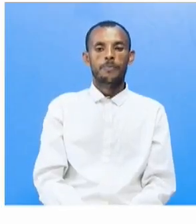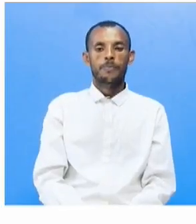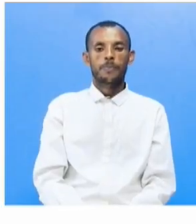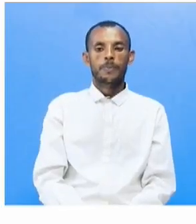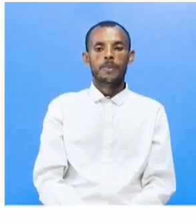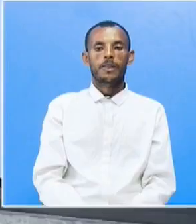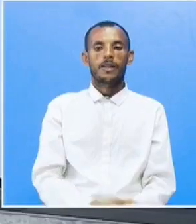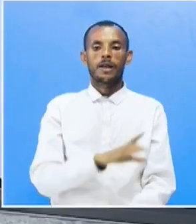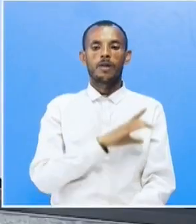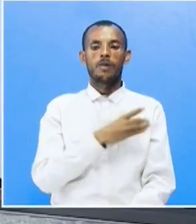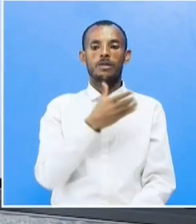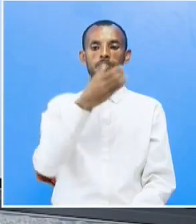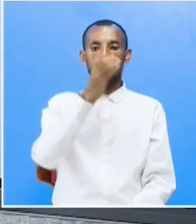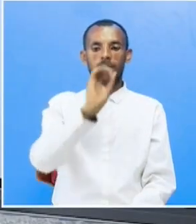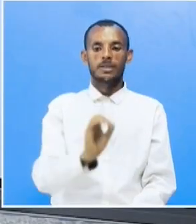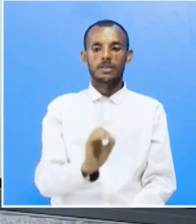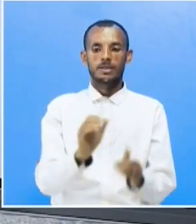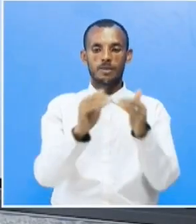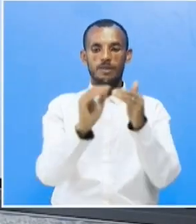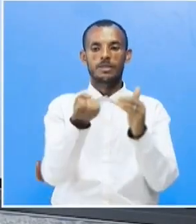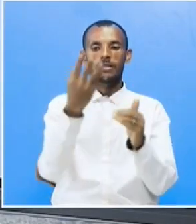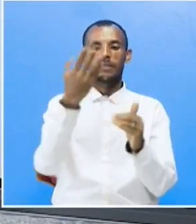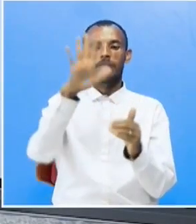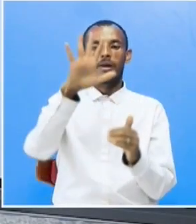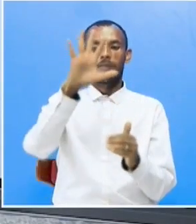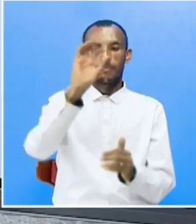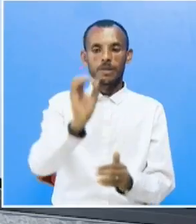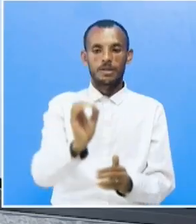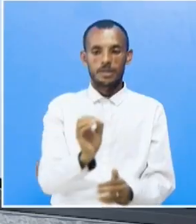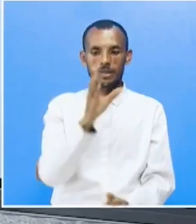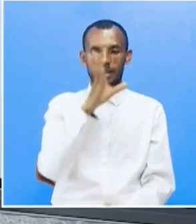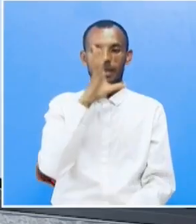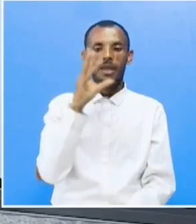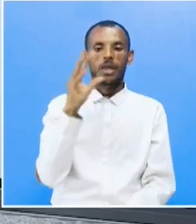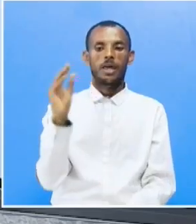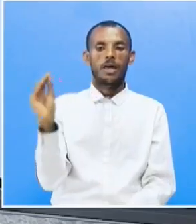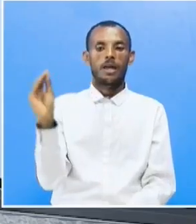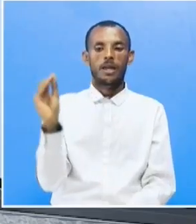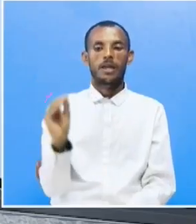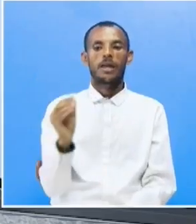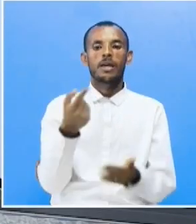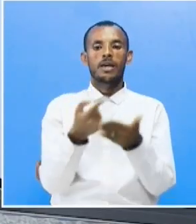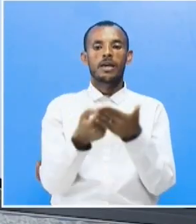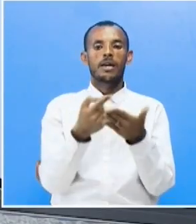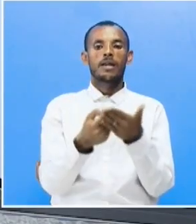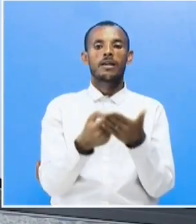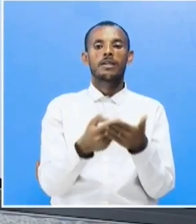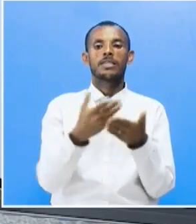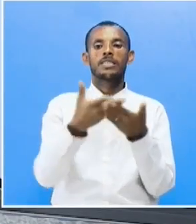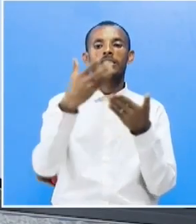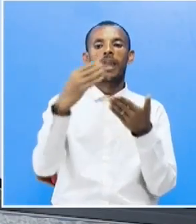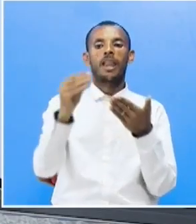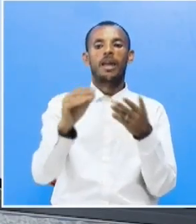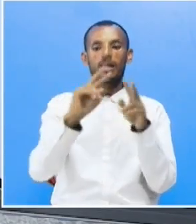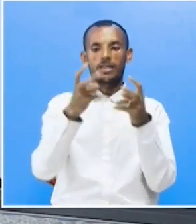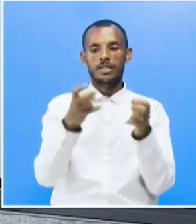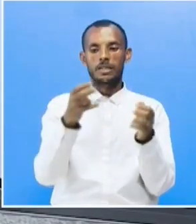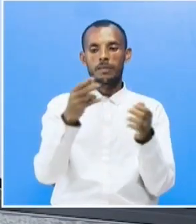The loss percent is 5%. And here says, by selling an article